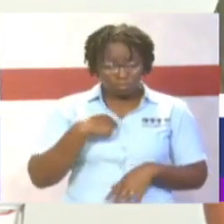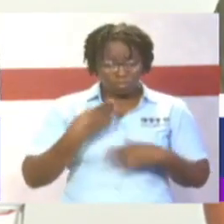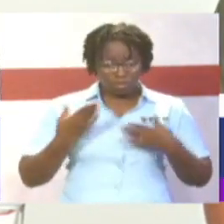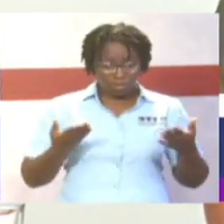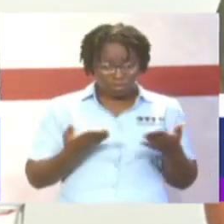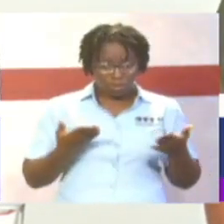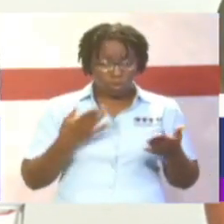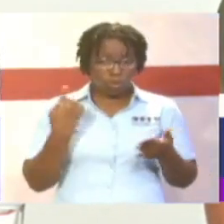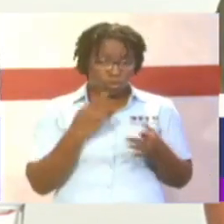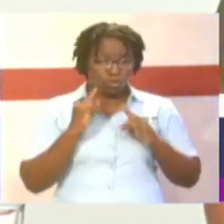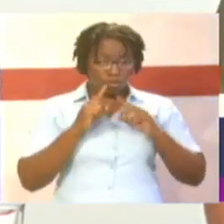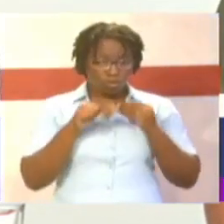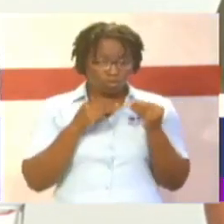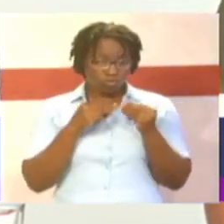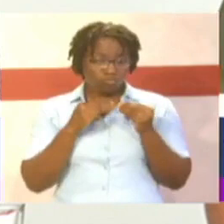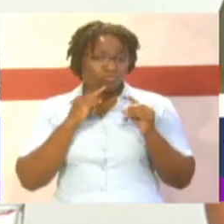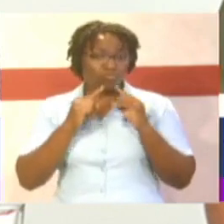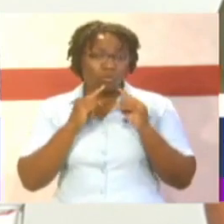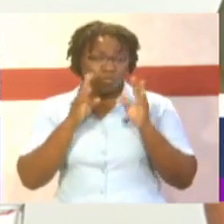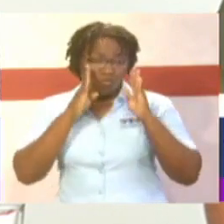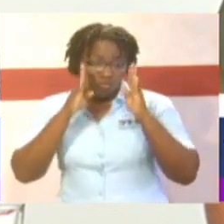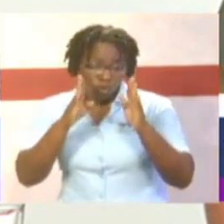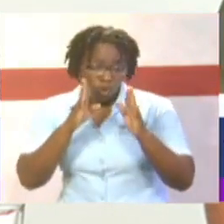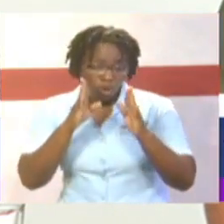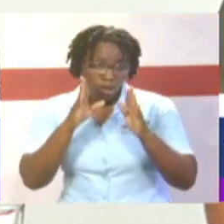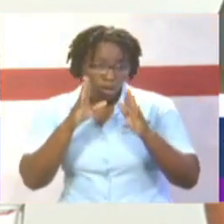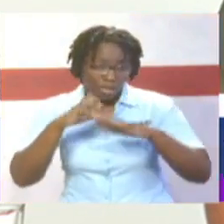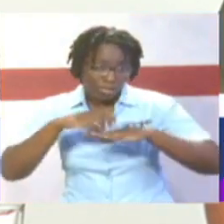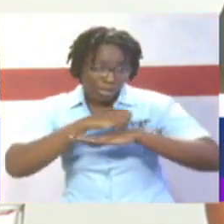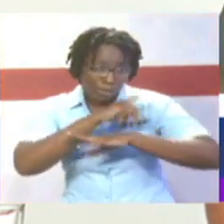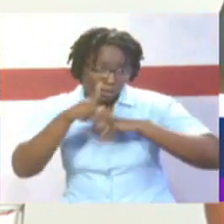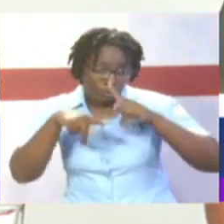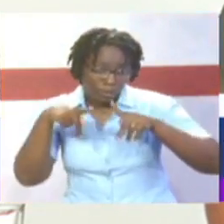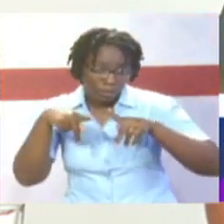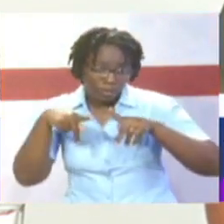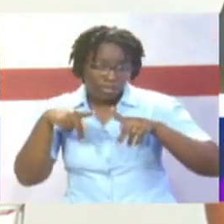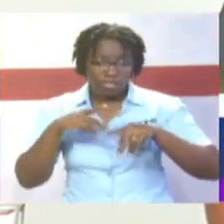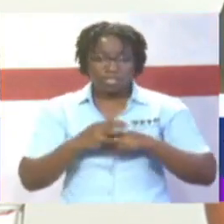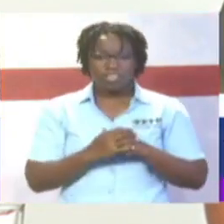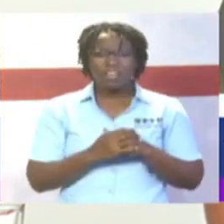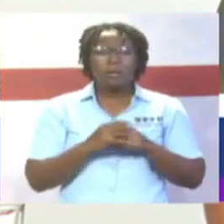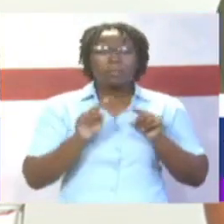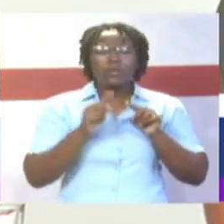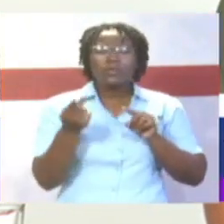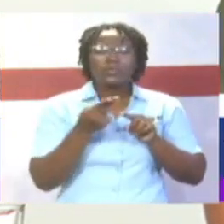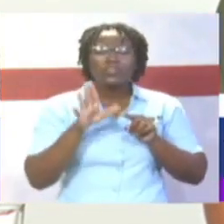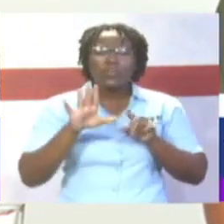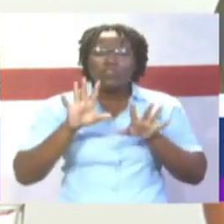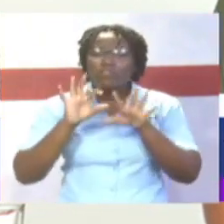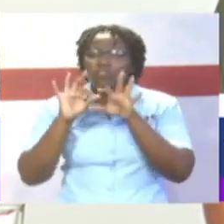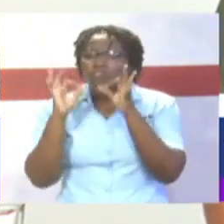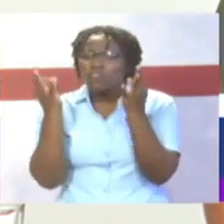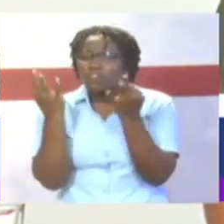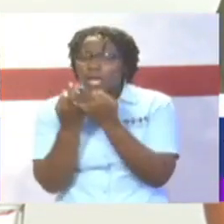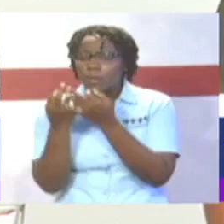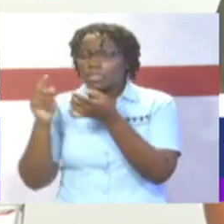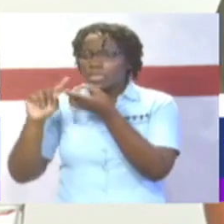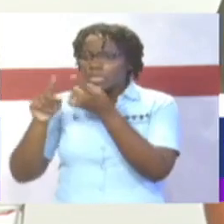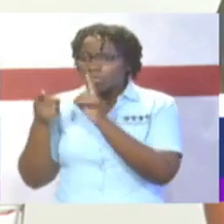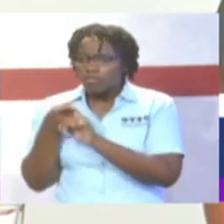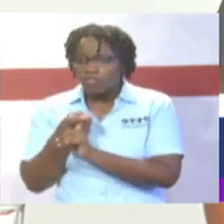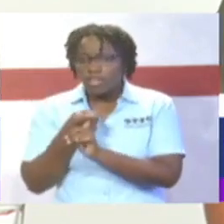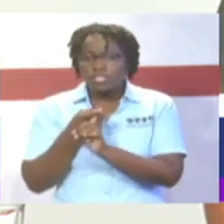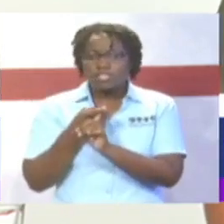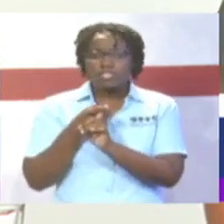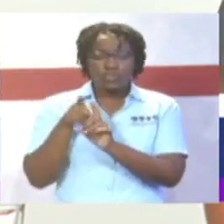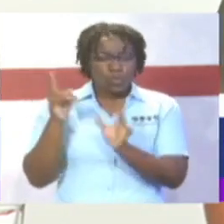cancer patients, but most importantly to their relatives and caregivers, their support circles. You're there for your loved ones, helping them